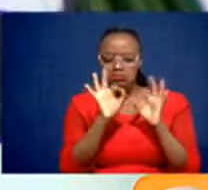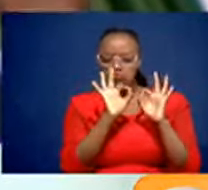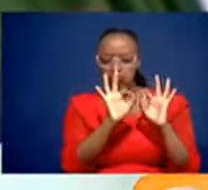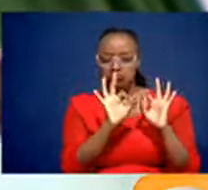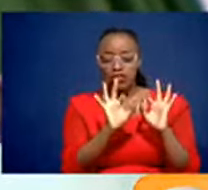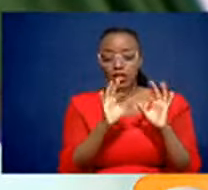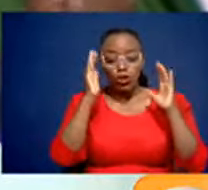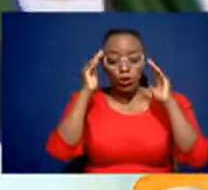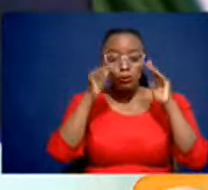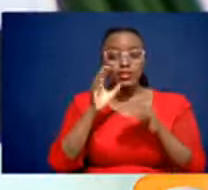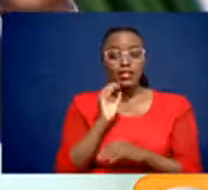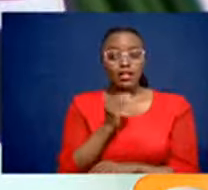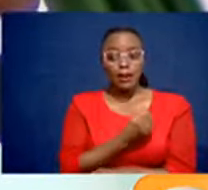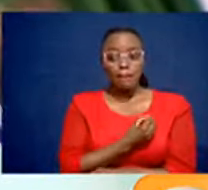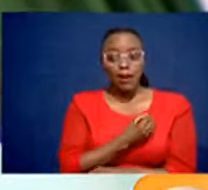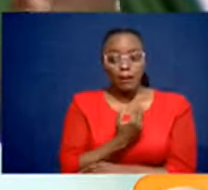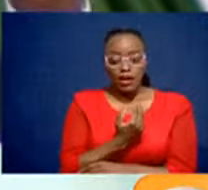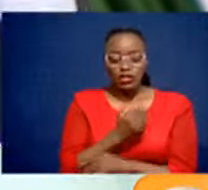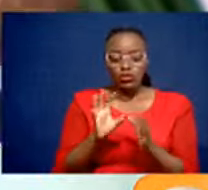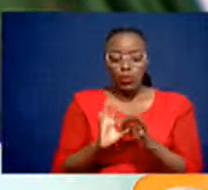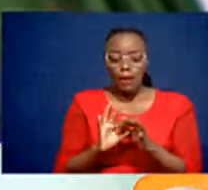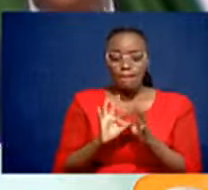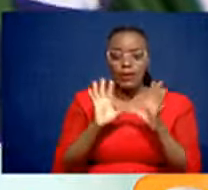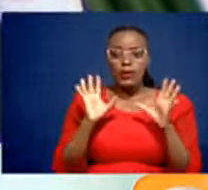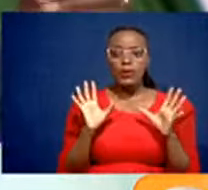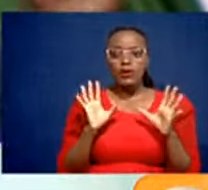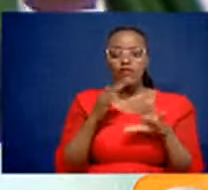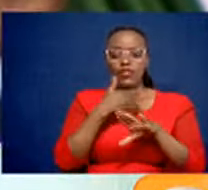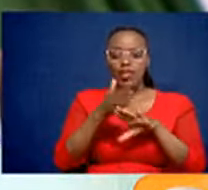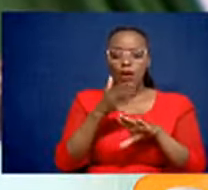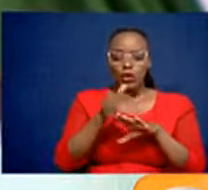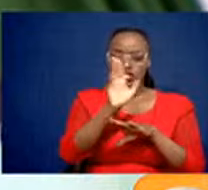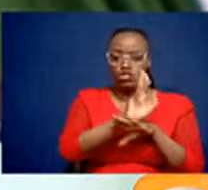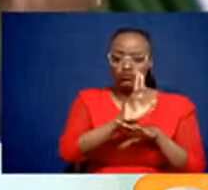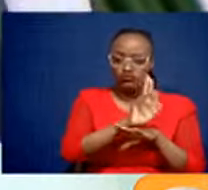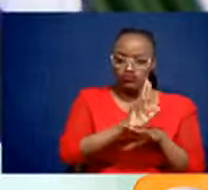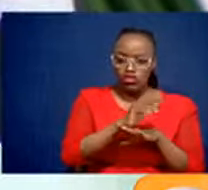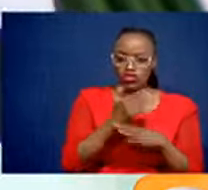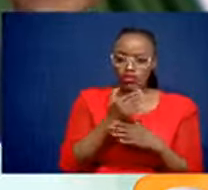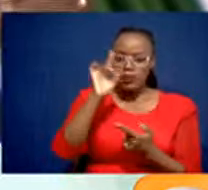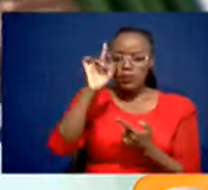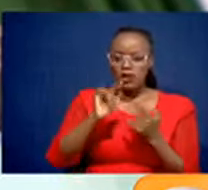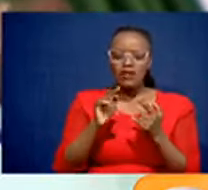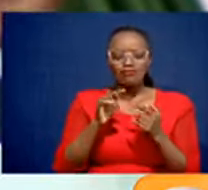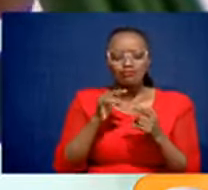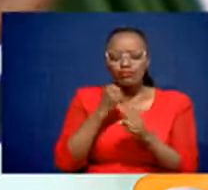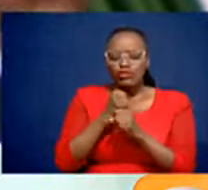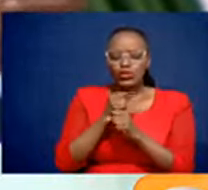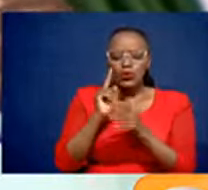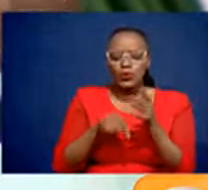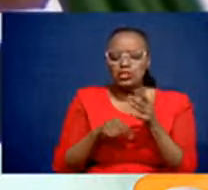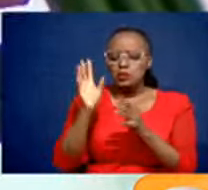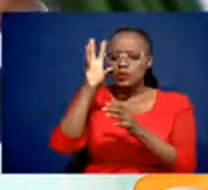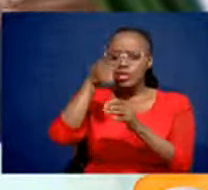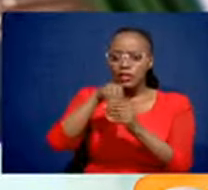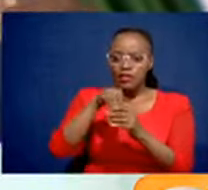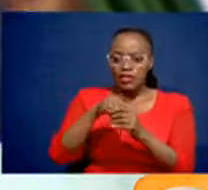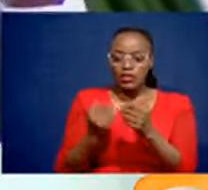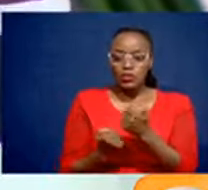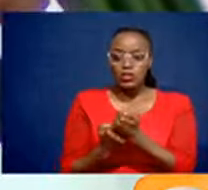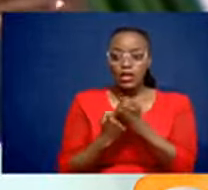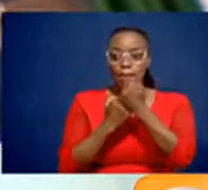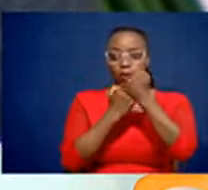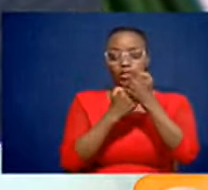our commitment to discontinue wasteful consumption subsidies and instead invest in